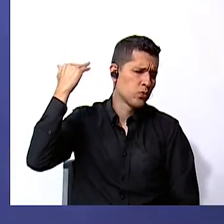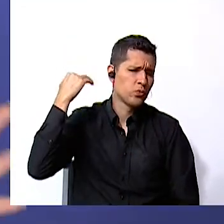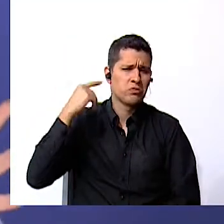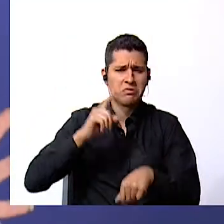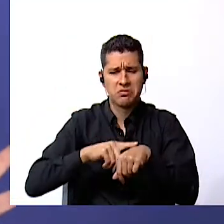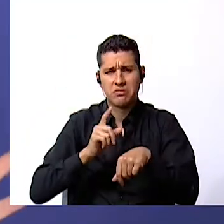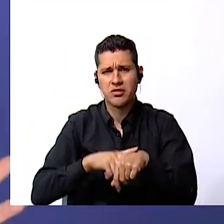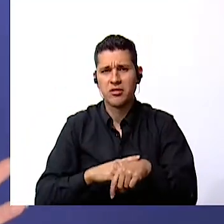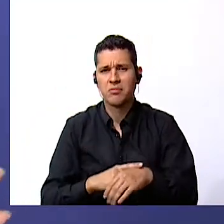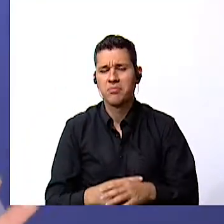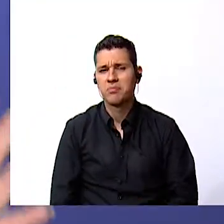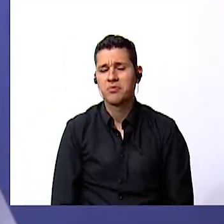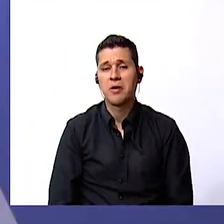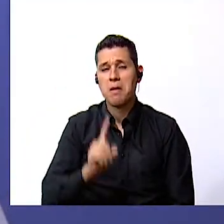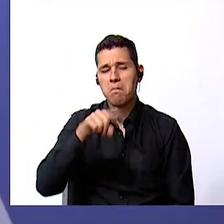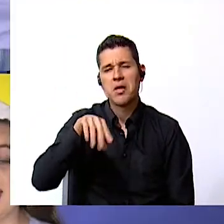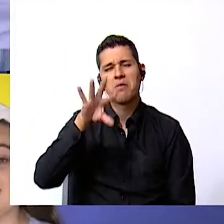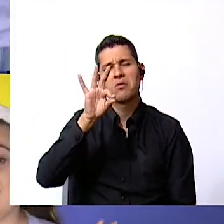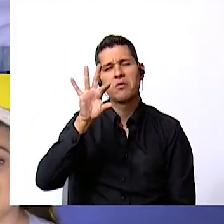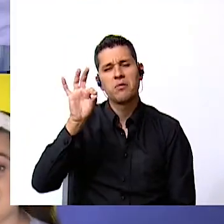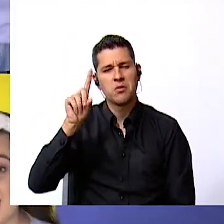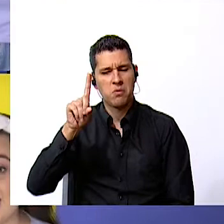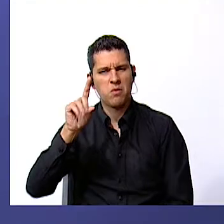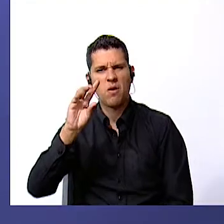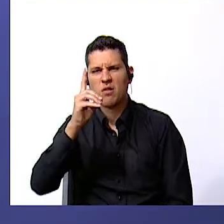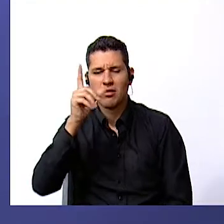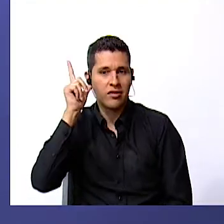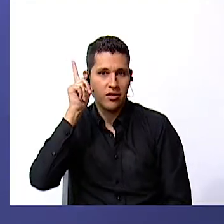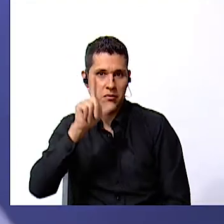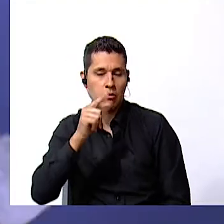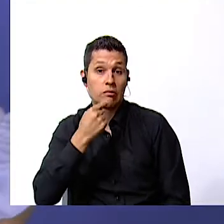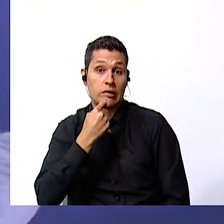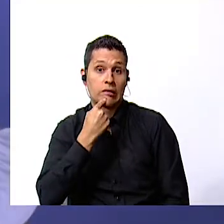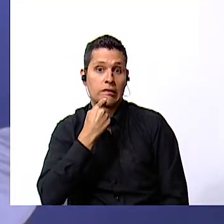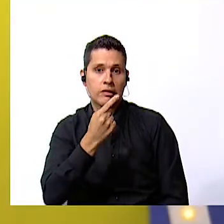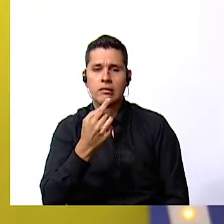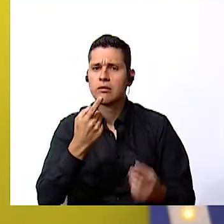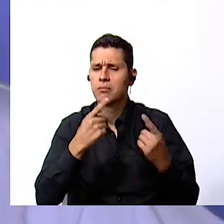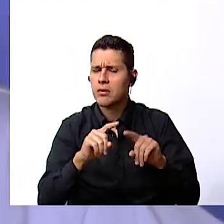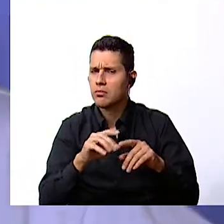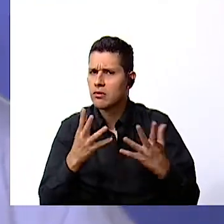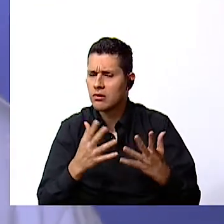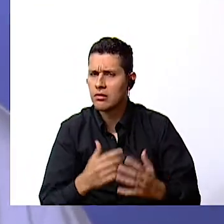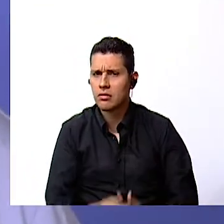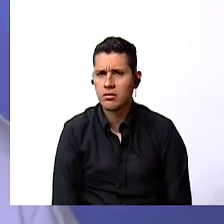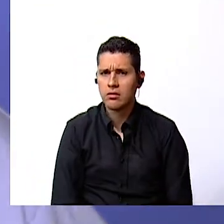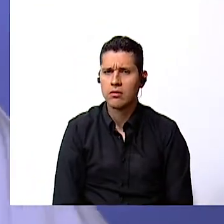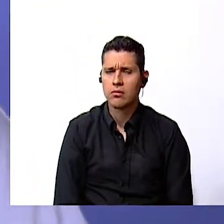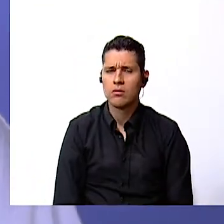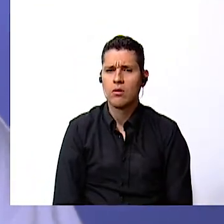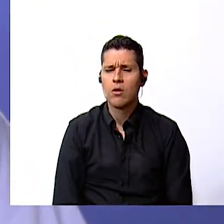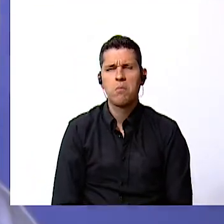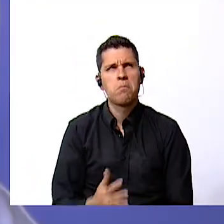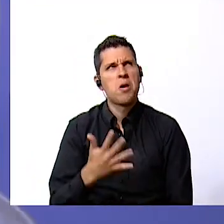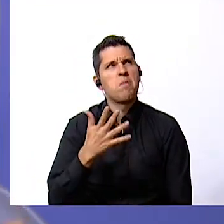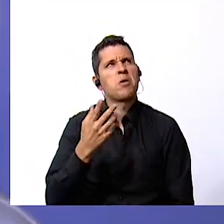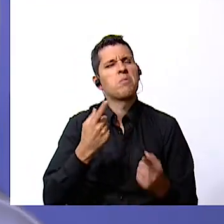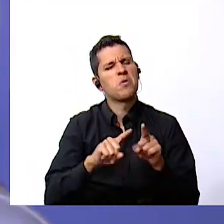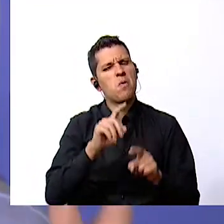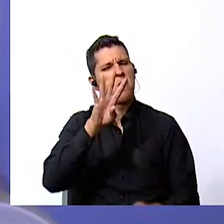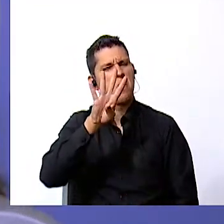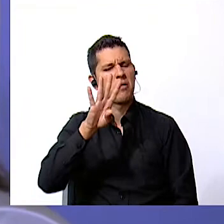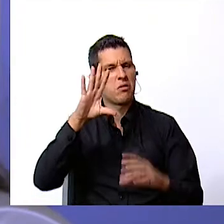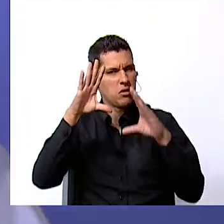ago in 1991 in Limón. They said it happened at around 4 o'clock in the afternoon. Can